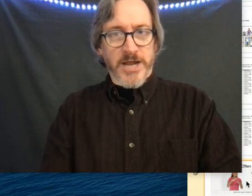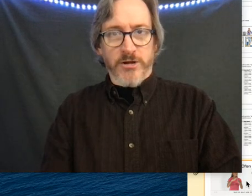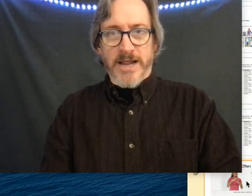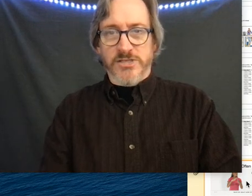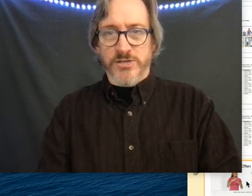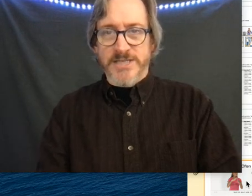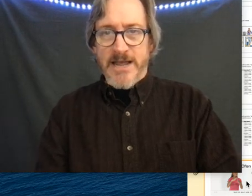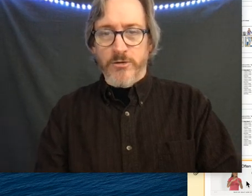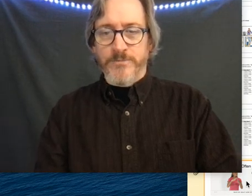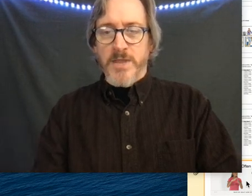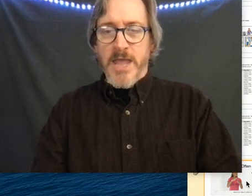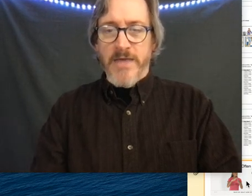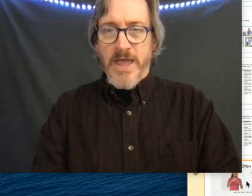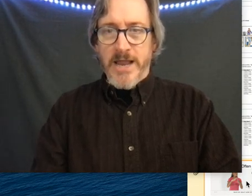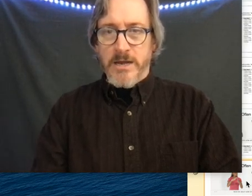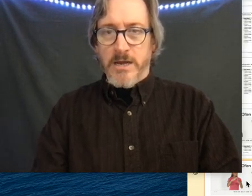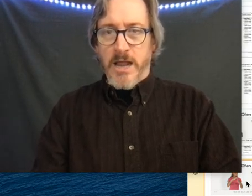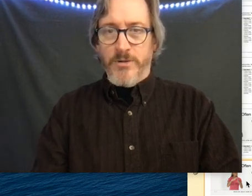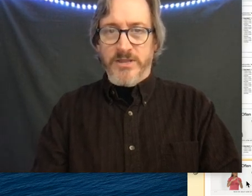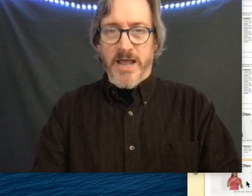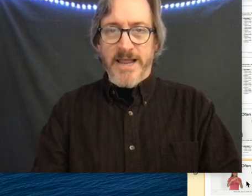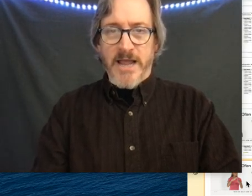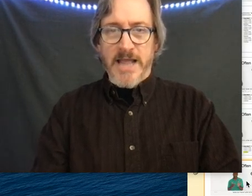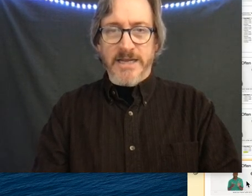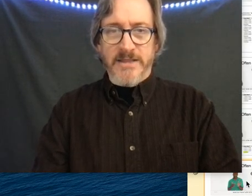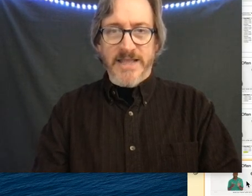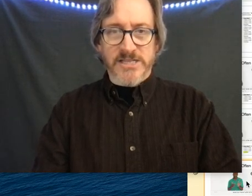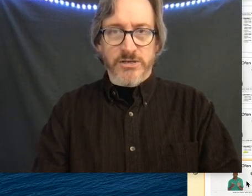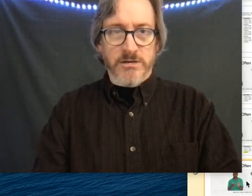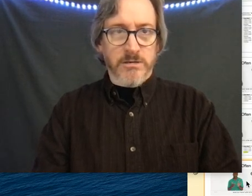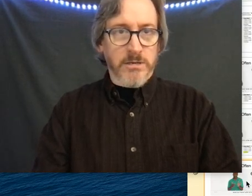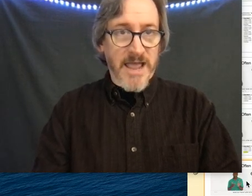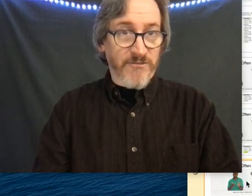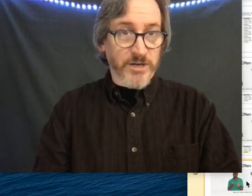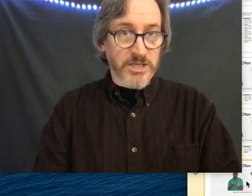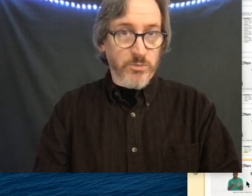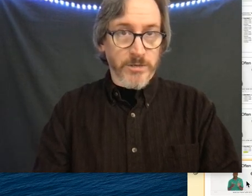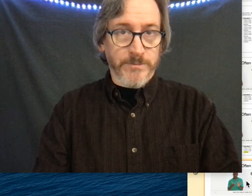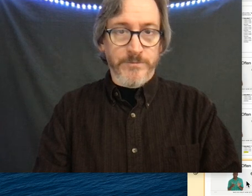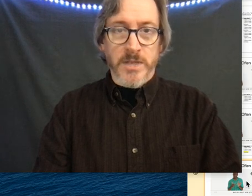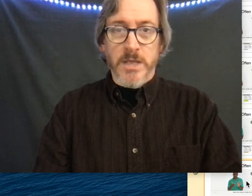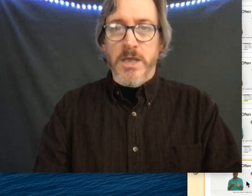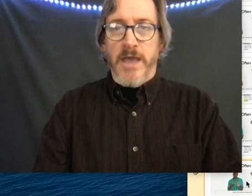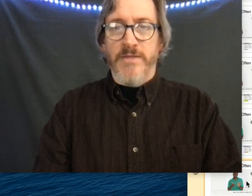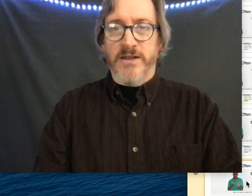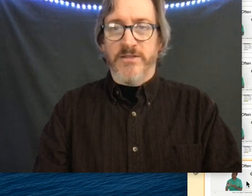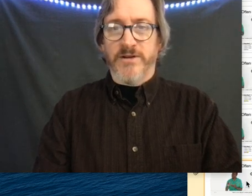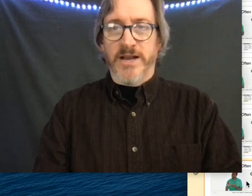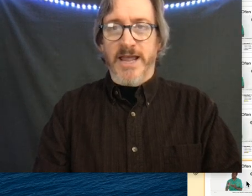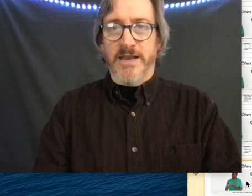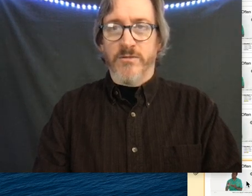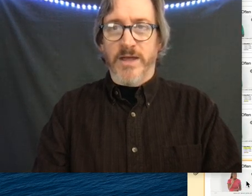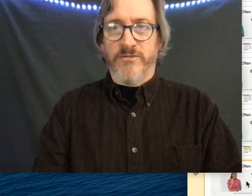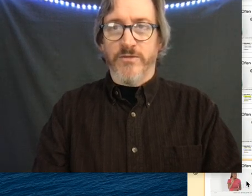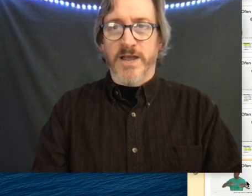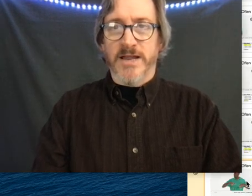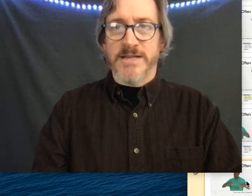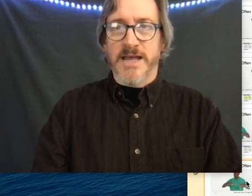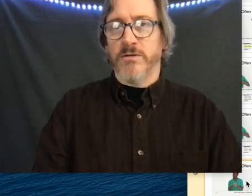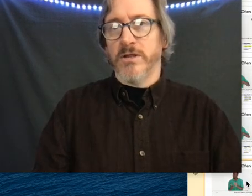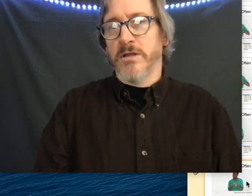just jot your answers down. And then I highlighted the answer after each one. And then at the very end,